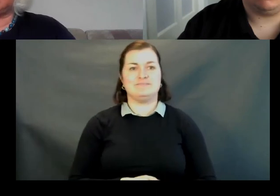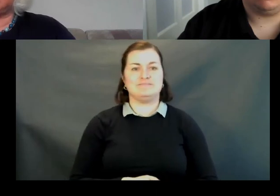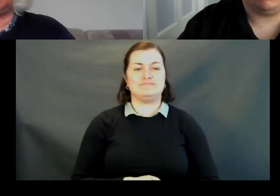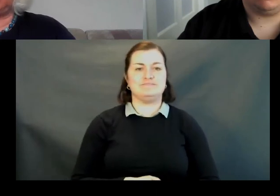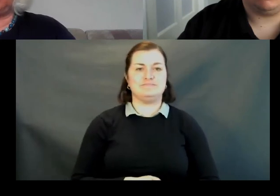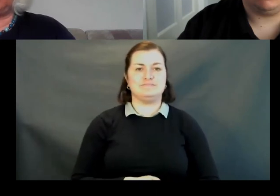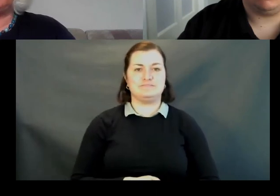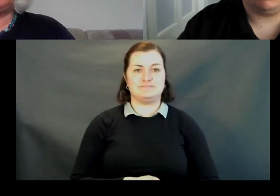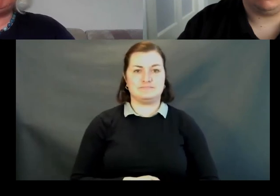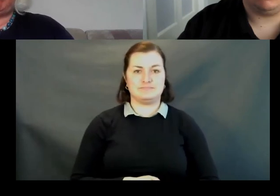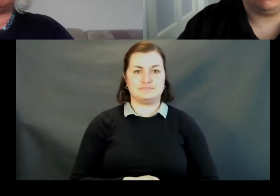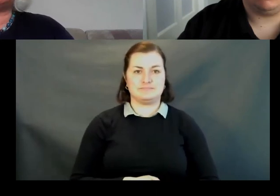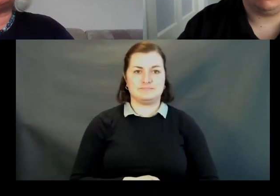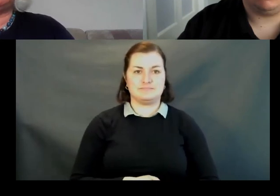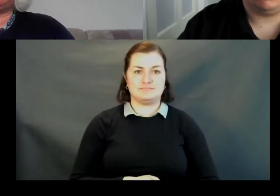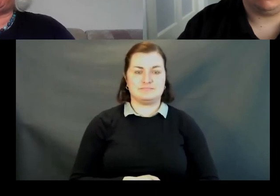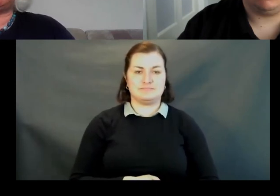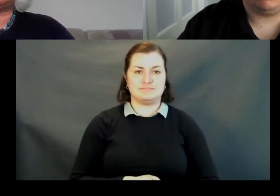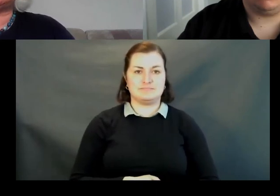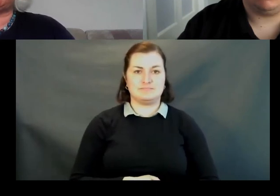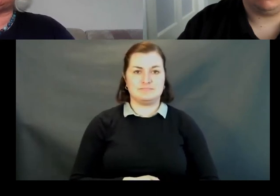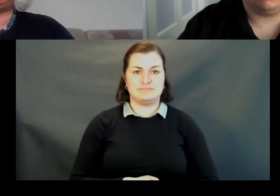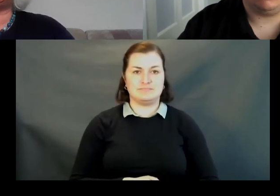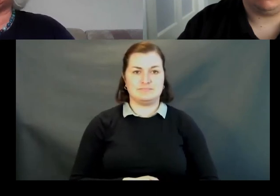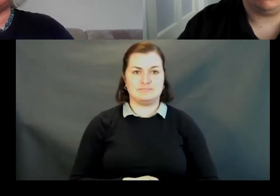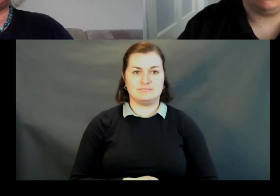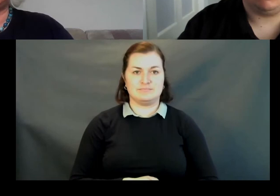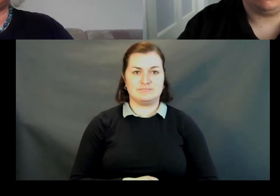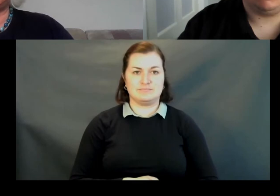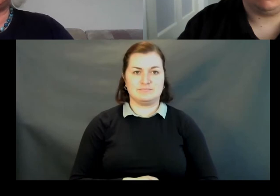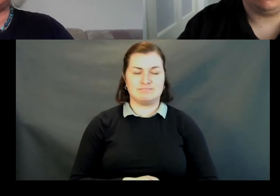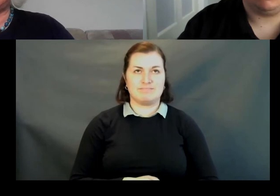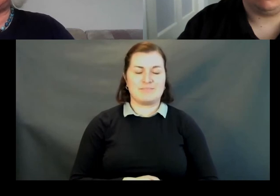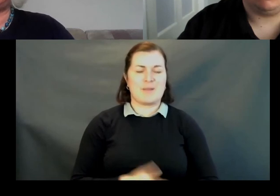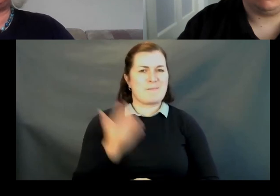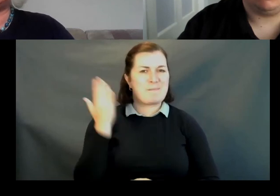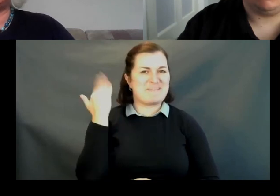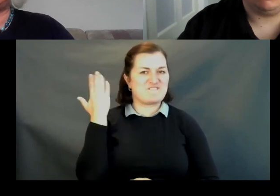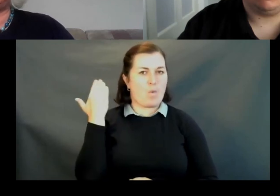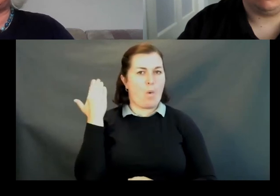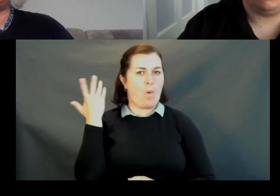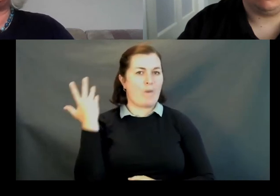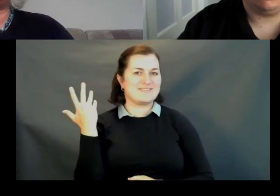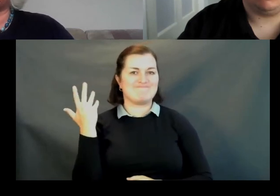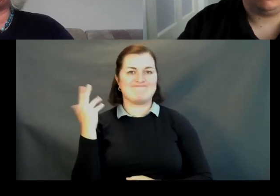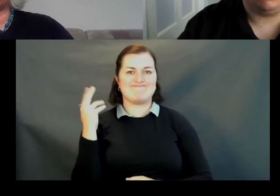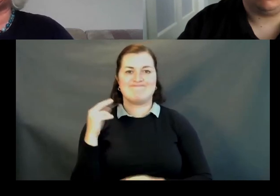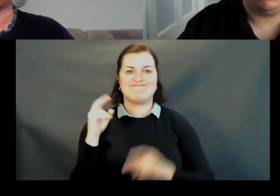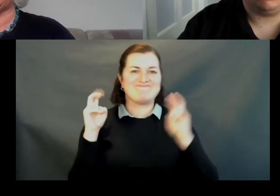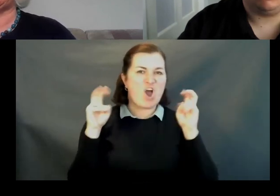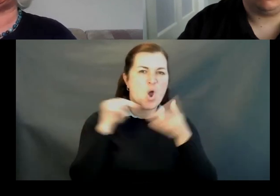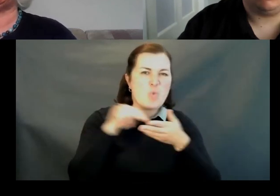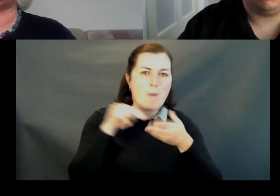that the default was that somebody was white. I think that, and somebody